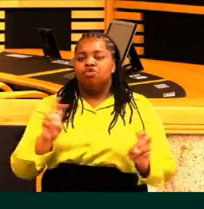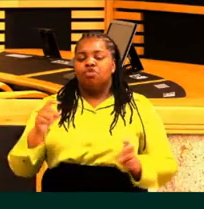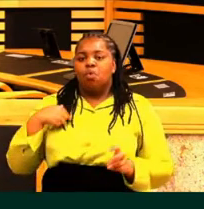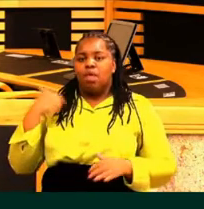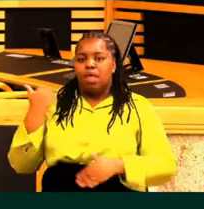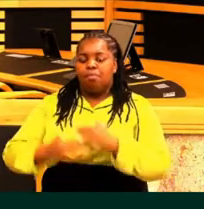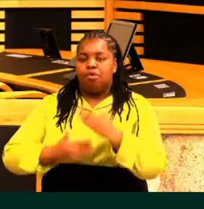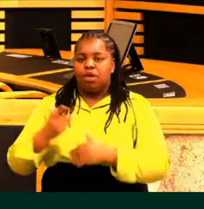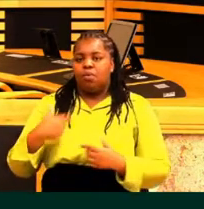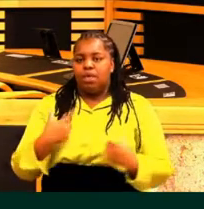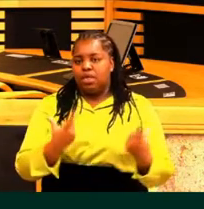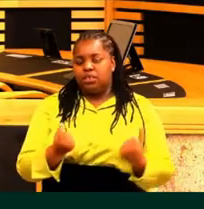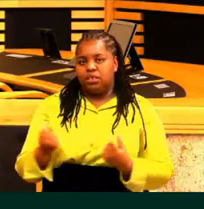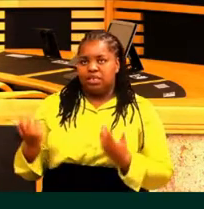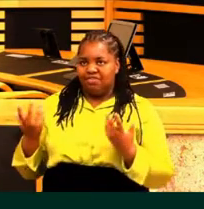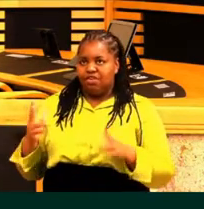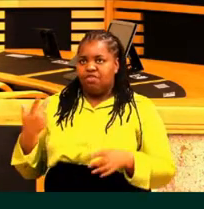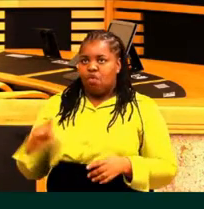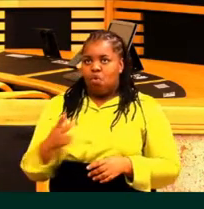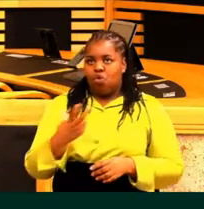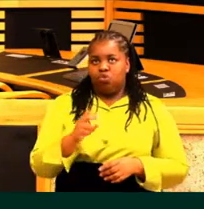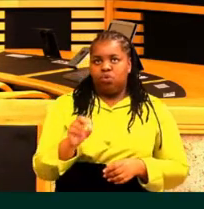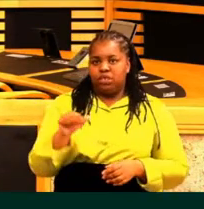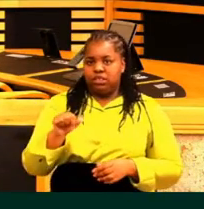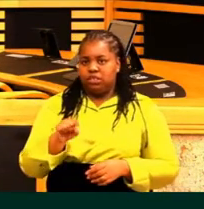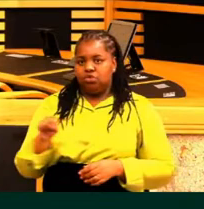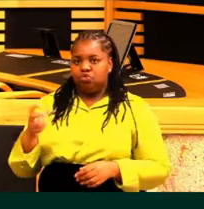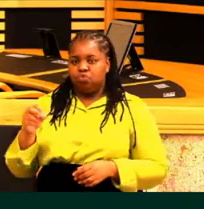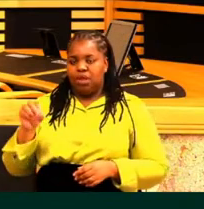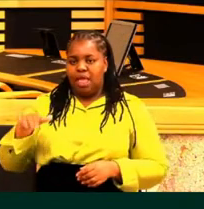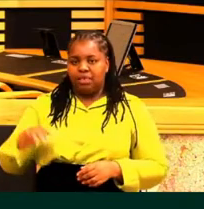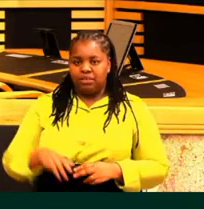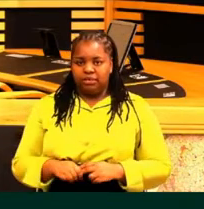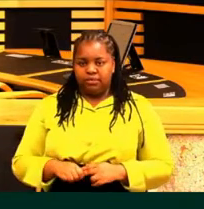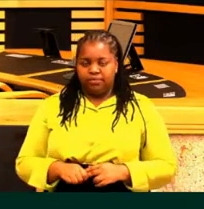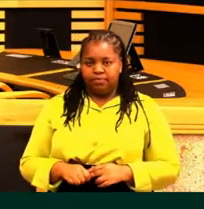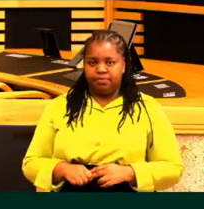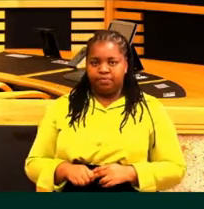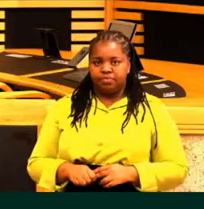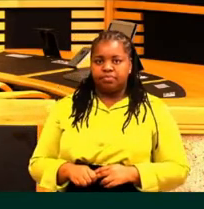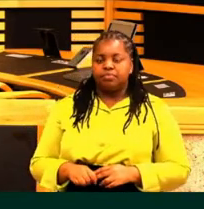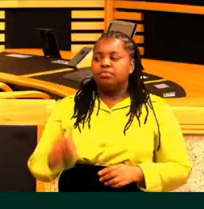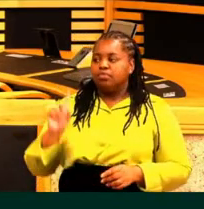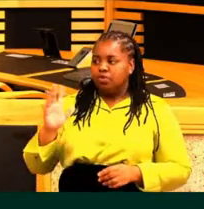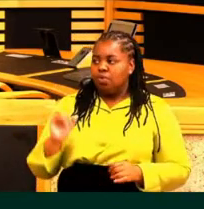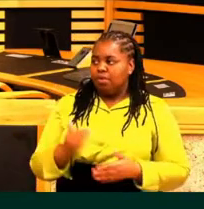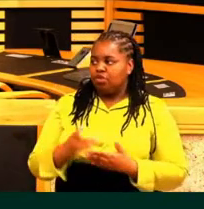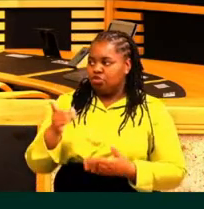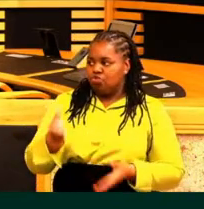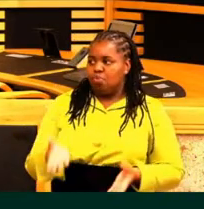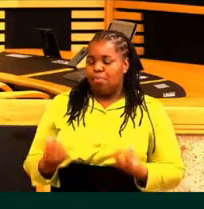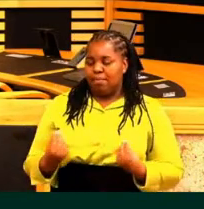Progressive resolutions 2016 and 2019 for man